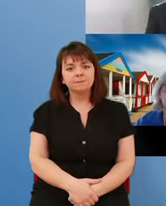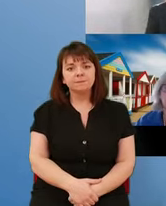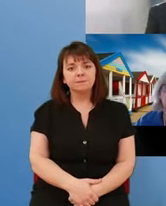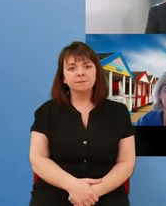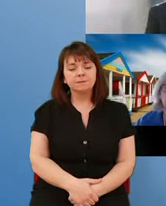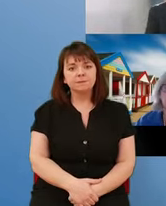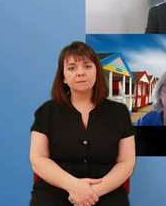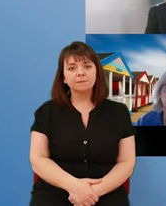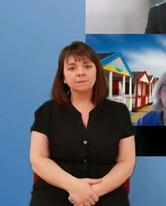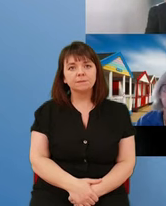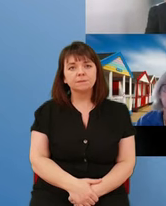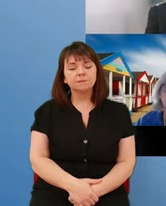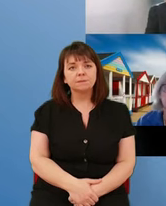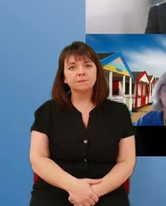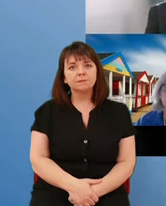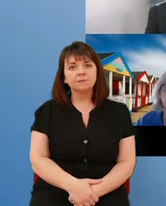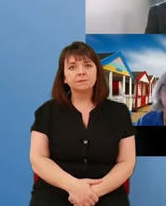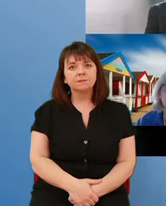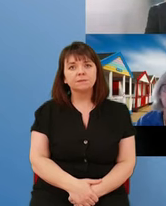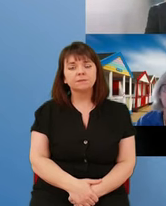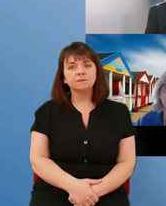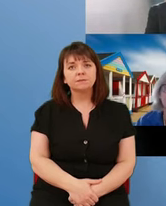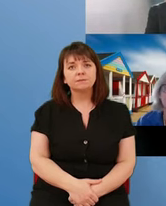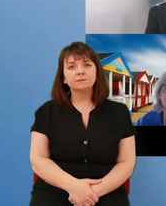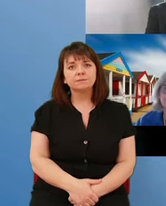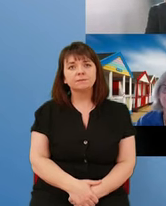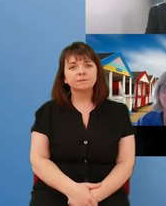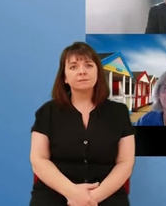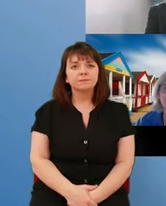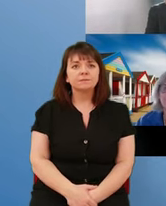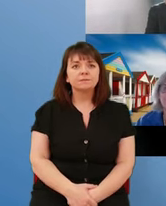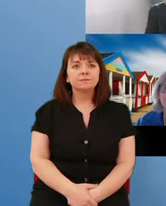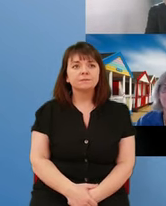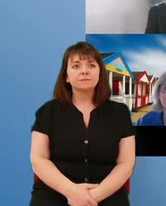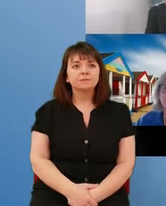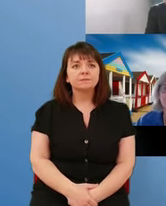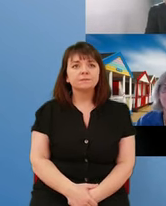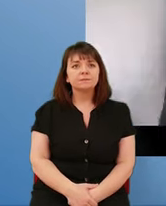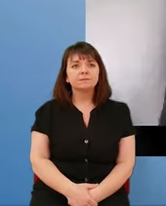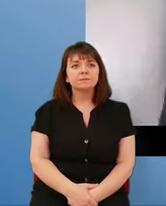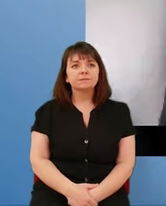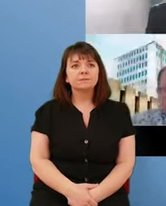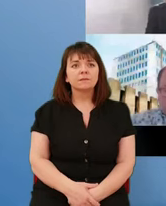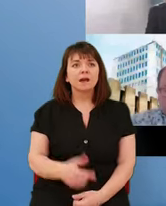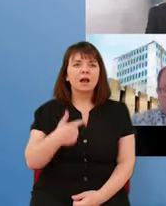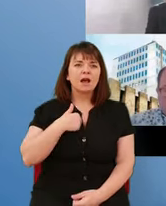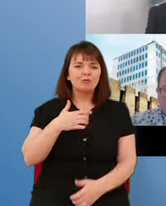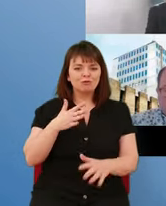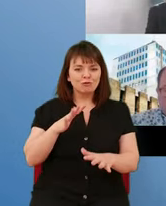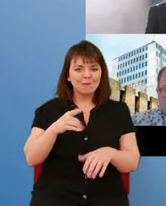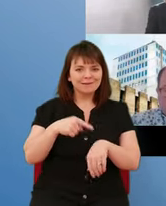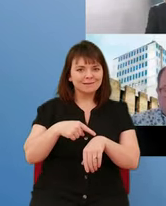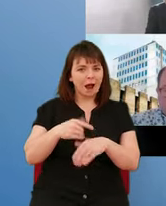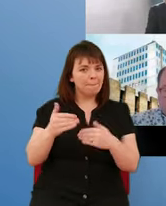I'm probably a bit ahead of time. That's the problem. I You think probably are. I'll try and Just dialing her.